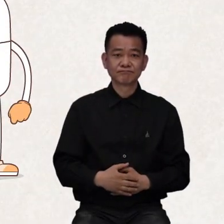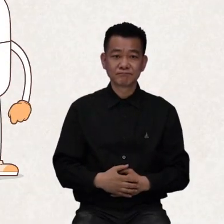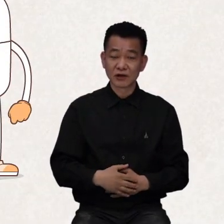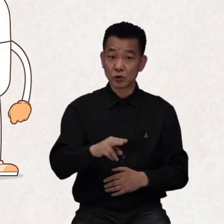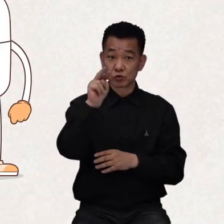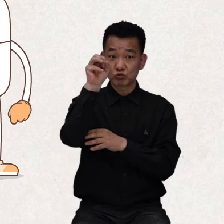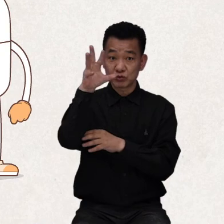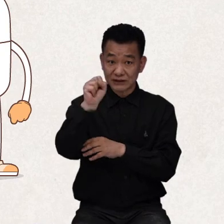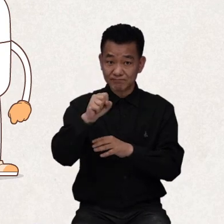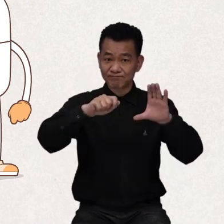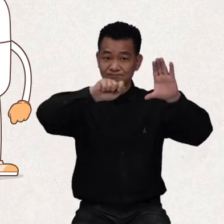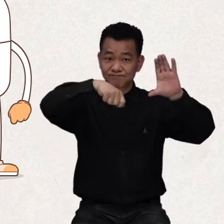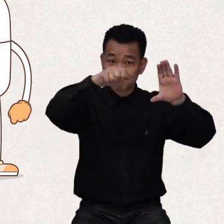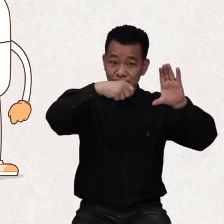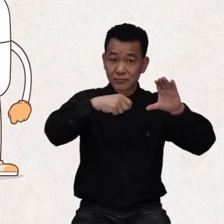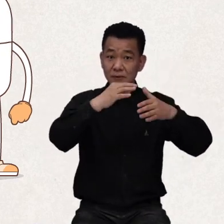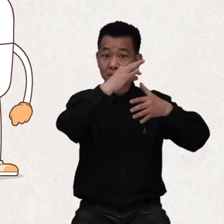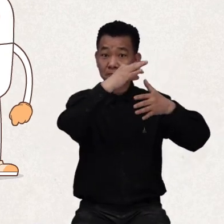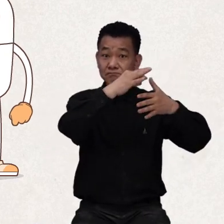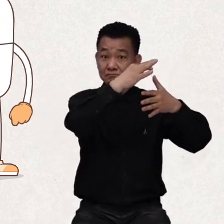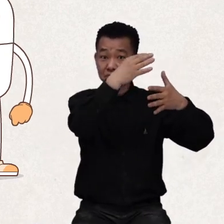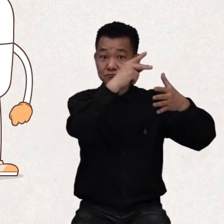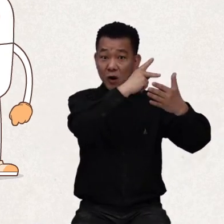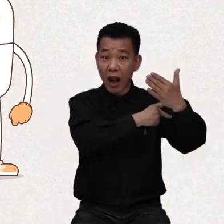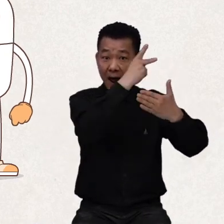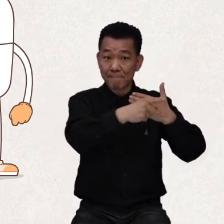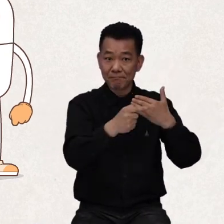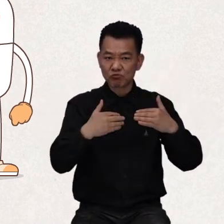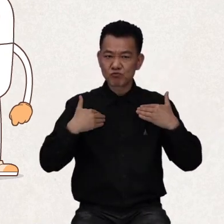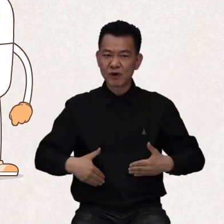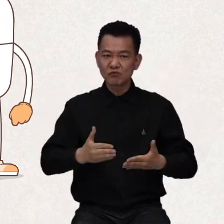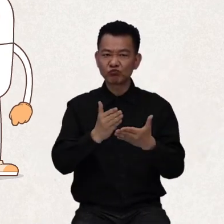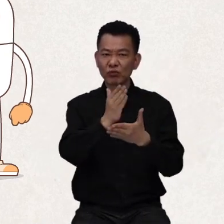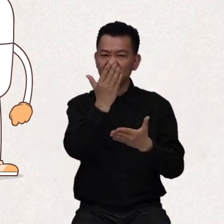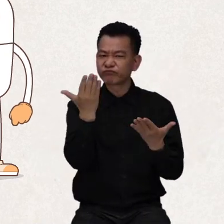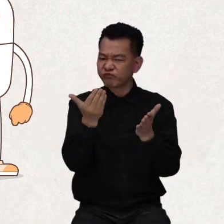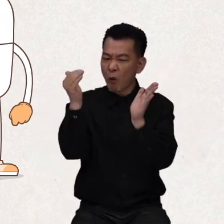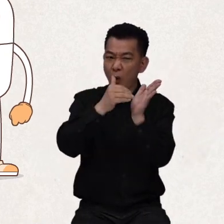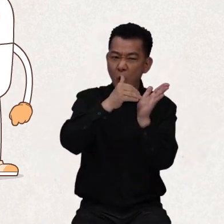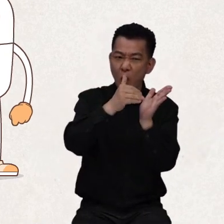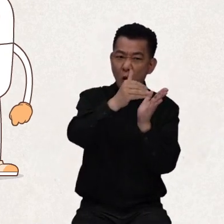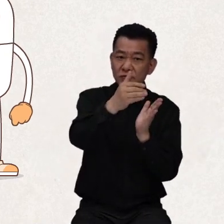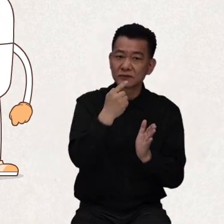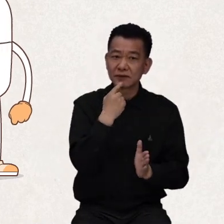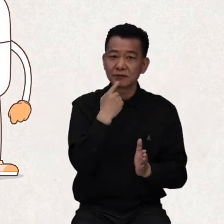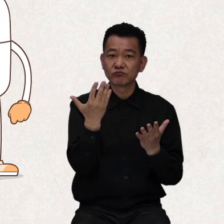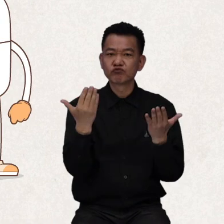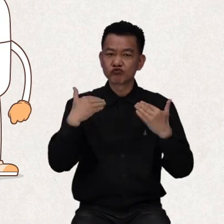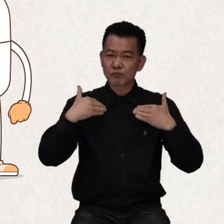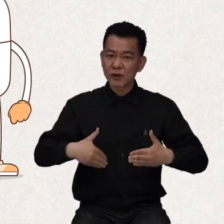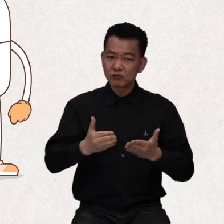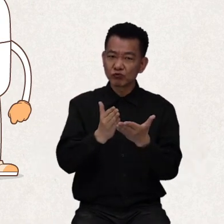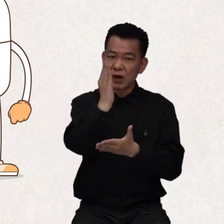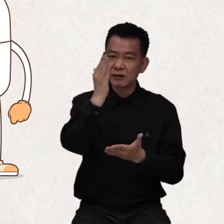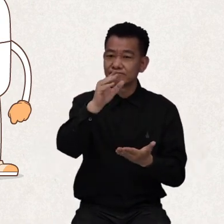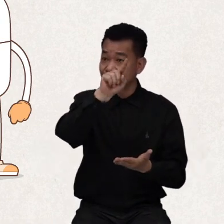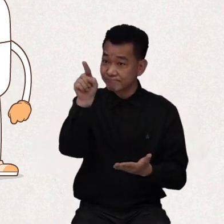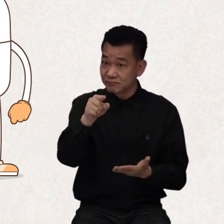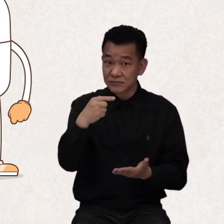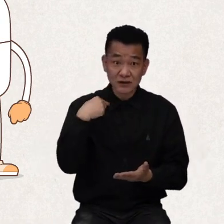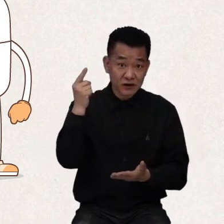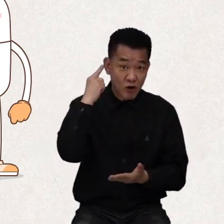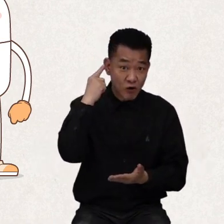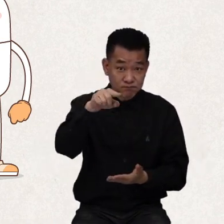I often hear the term human rights from news or TV shows, but I've never seriously thought about what human rights